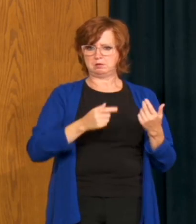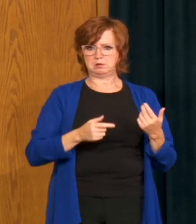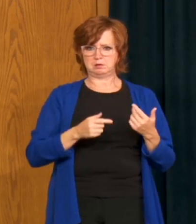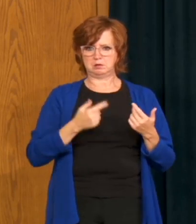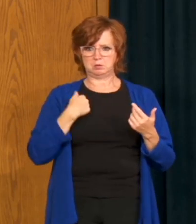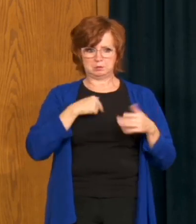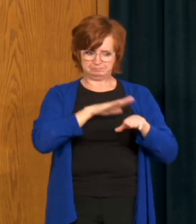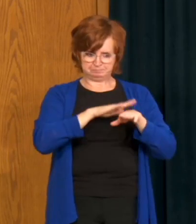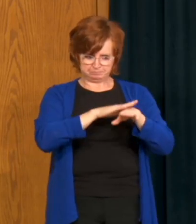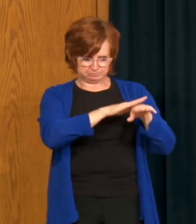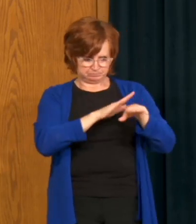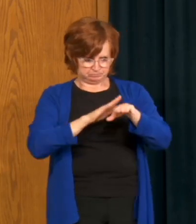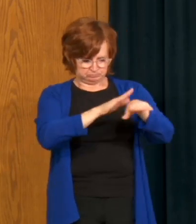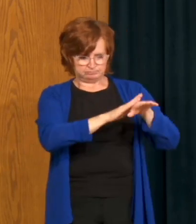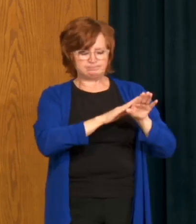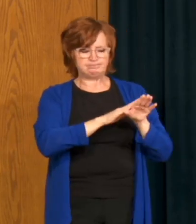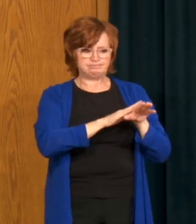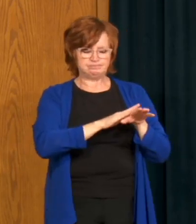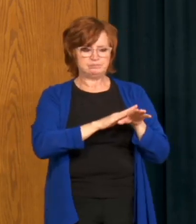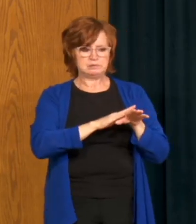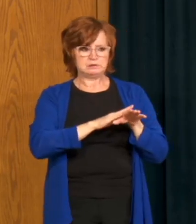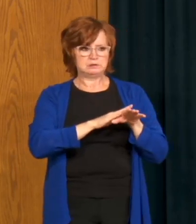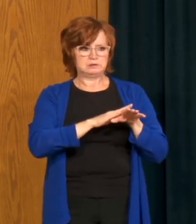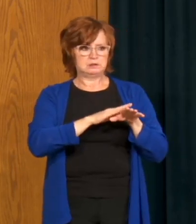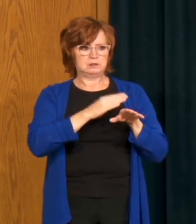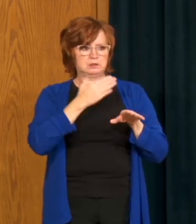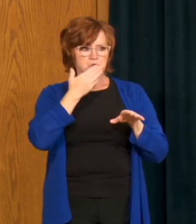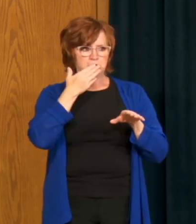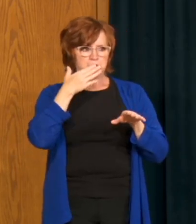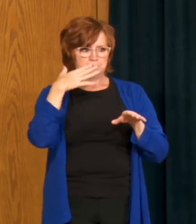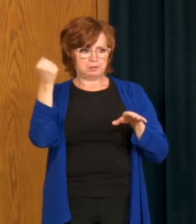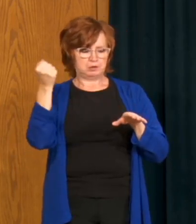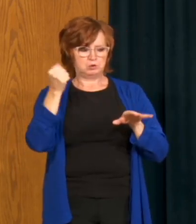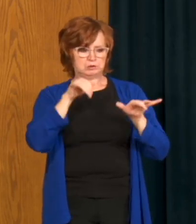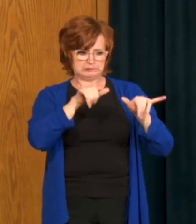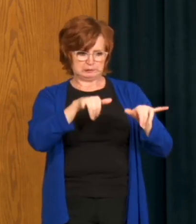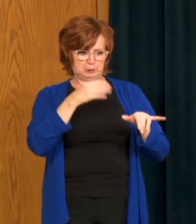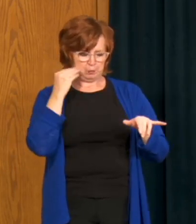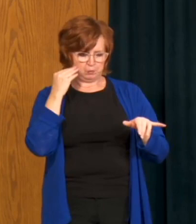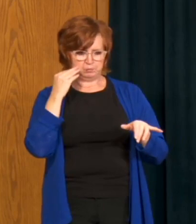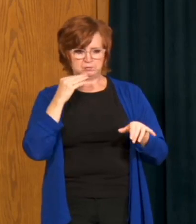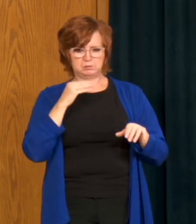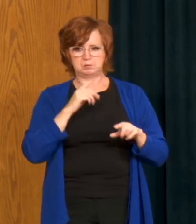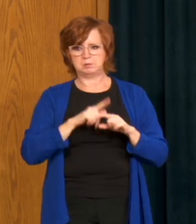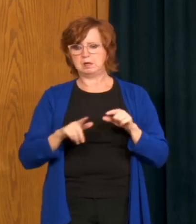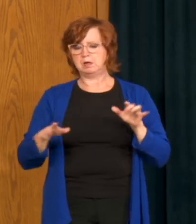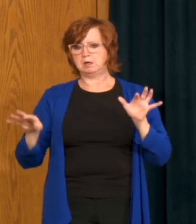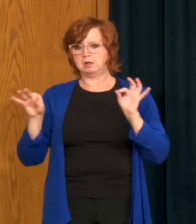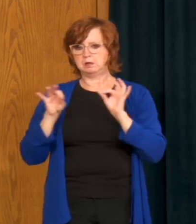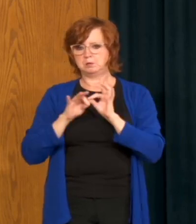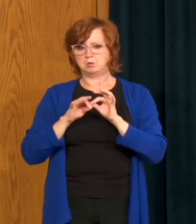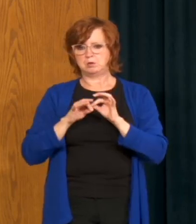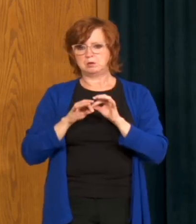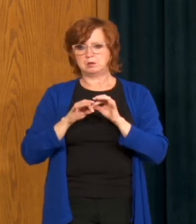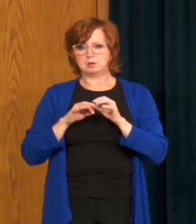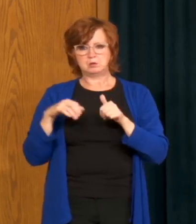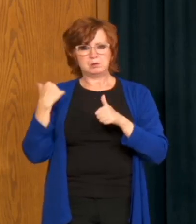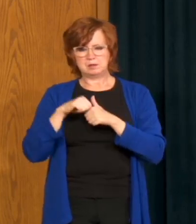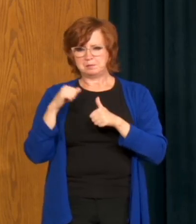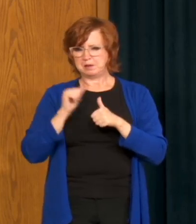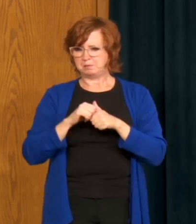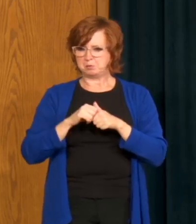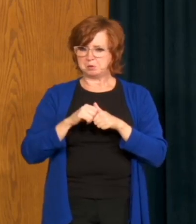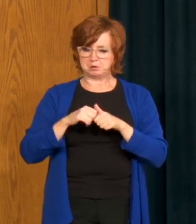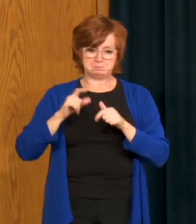and stay home if they're feeling unwell. But that's what we'll have to do. That it's not just the numbers, it is the context.